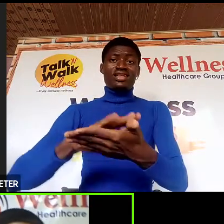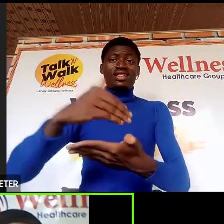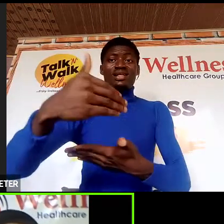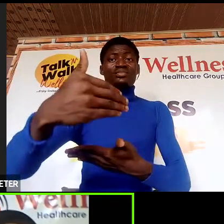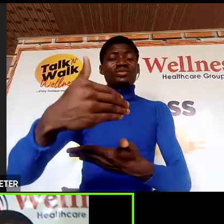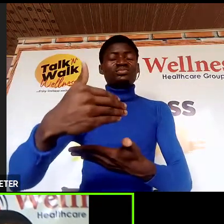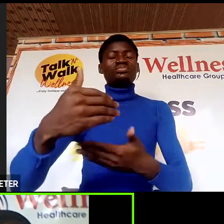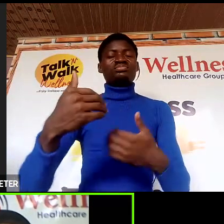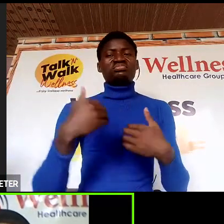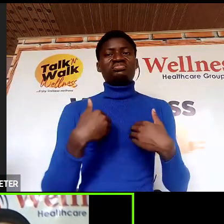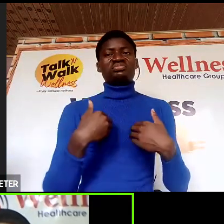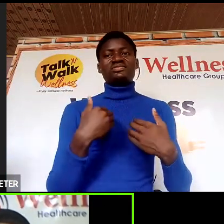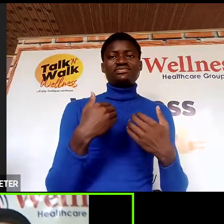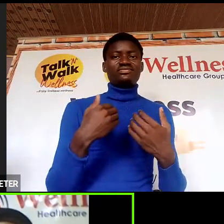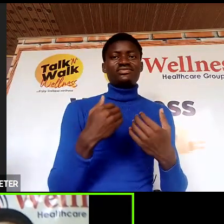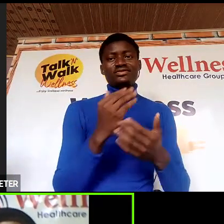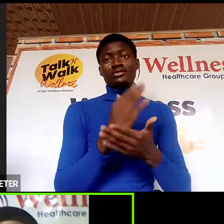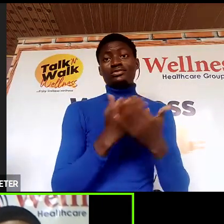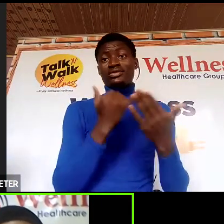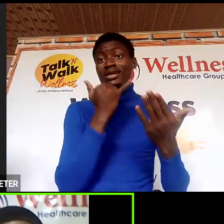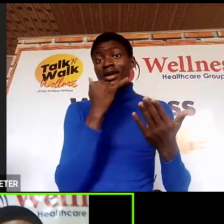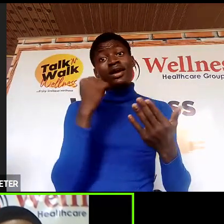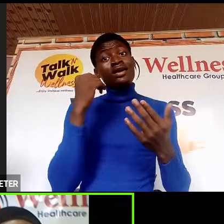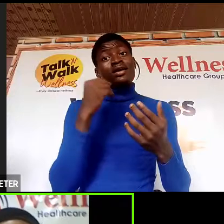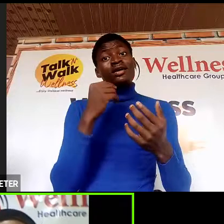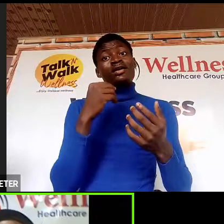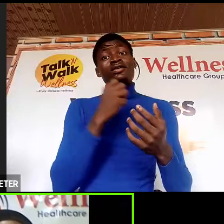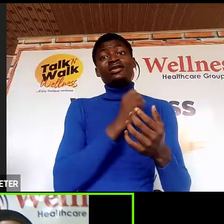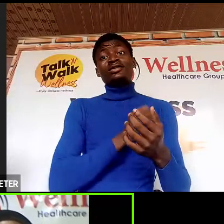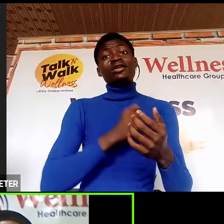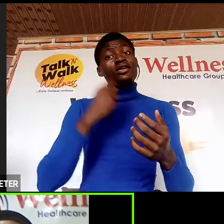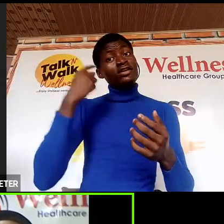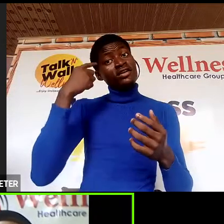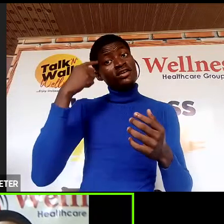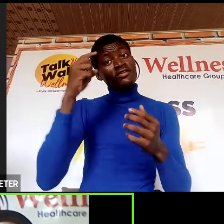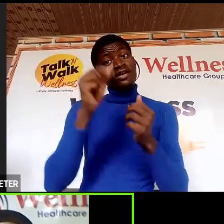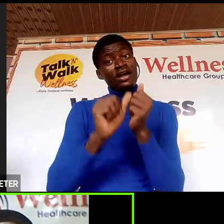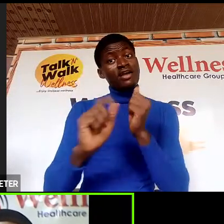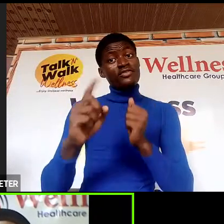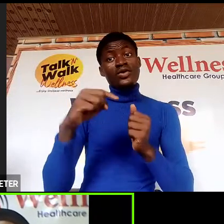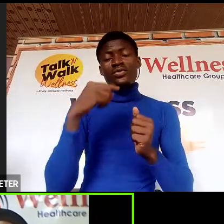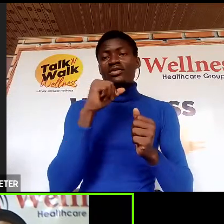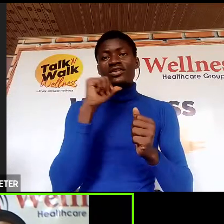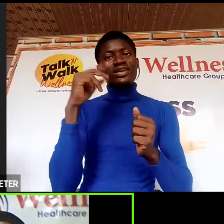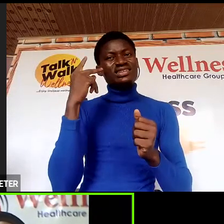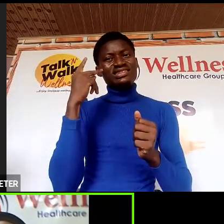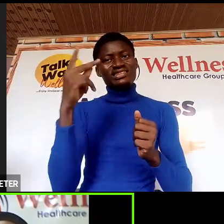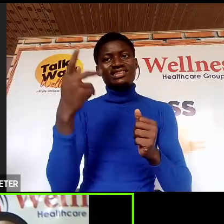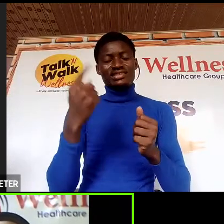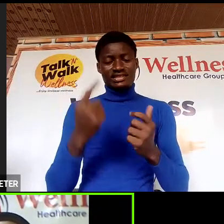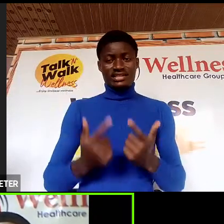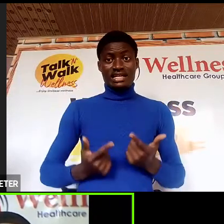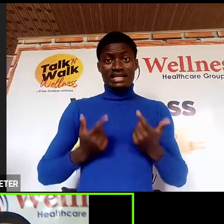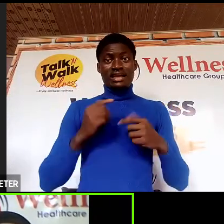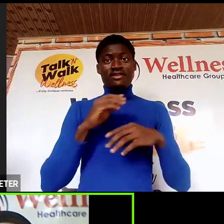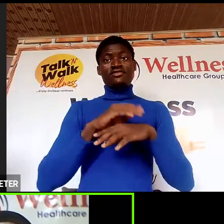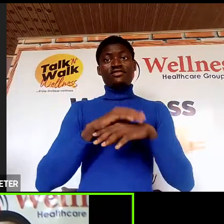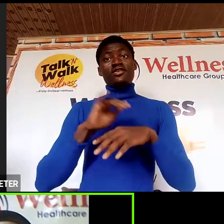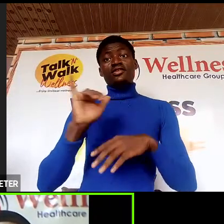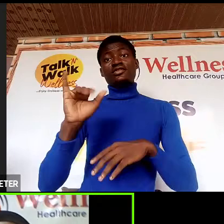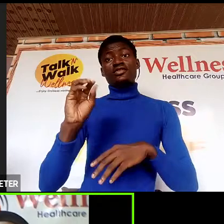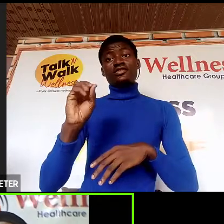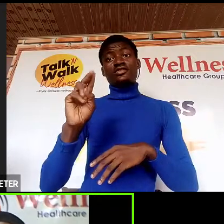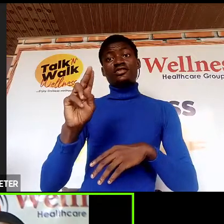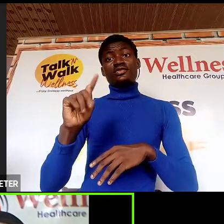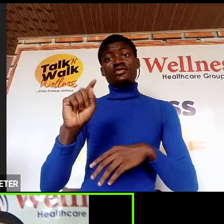And for everybody that couldn't see us live on YouTube, I'm with Mr. Olumide Lonson. He's a veteran in finances. He's an